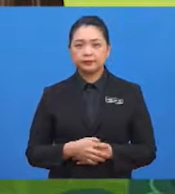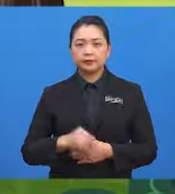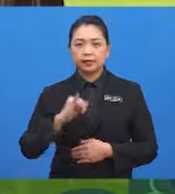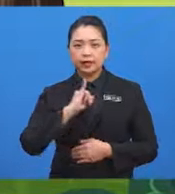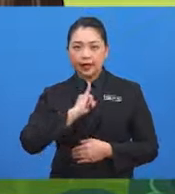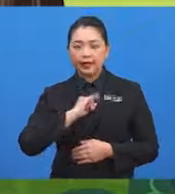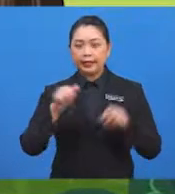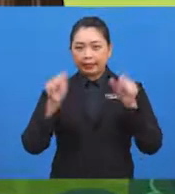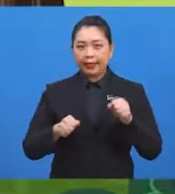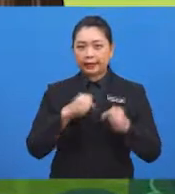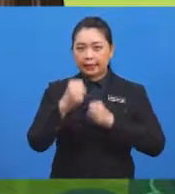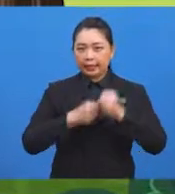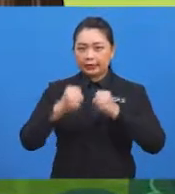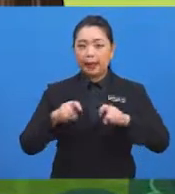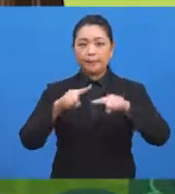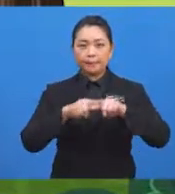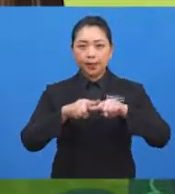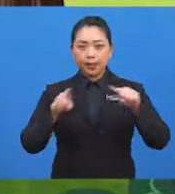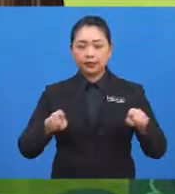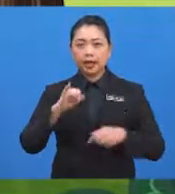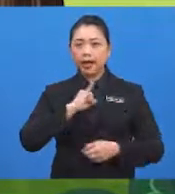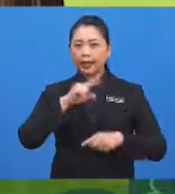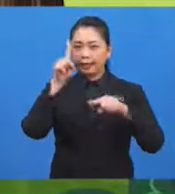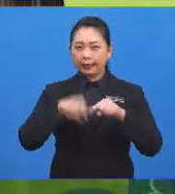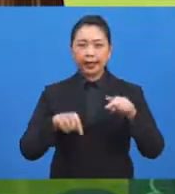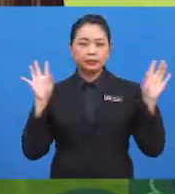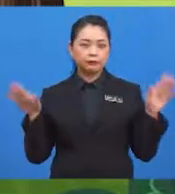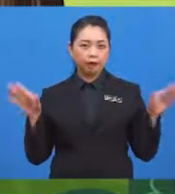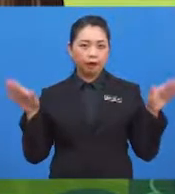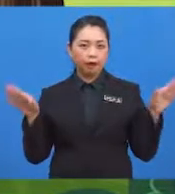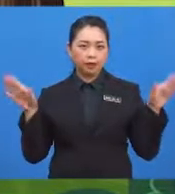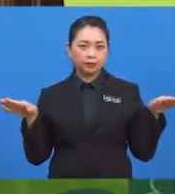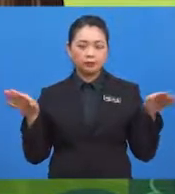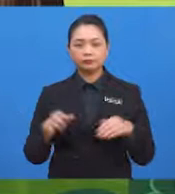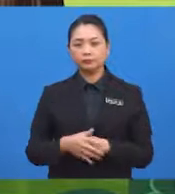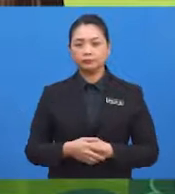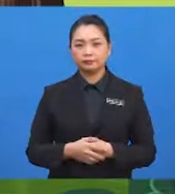I can run, but I can't fly.